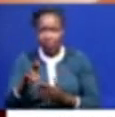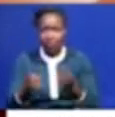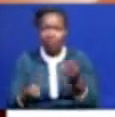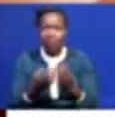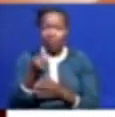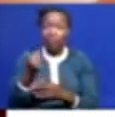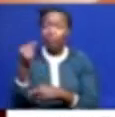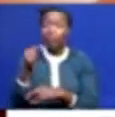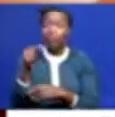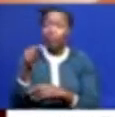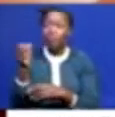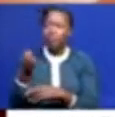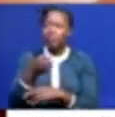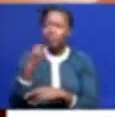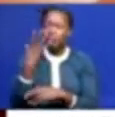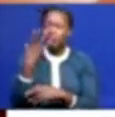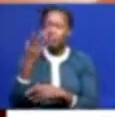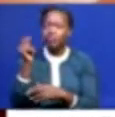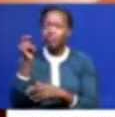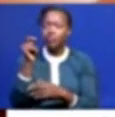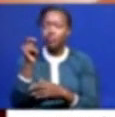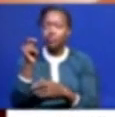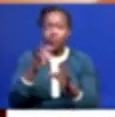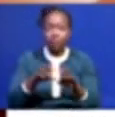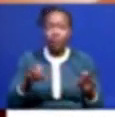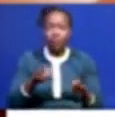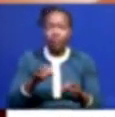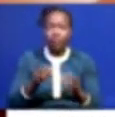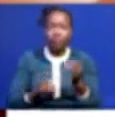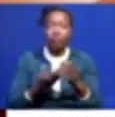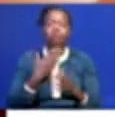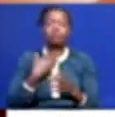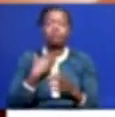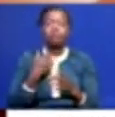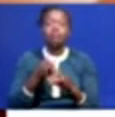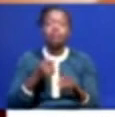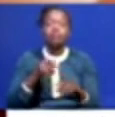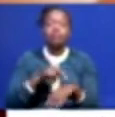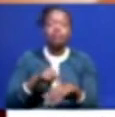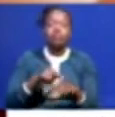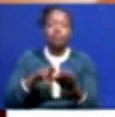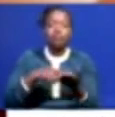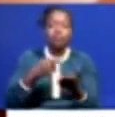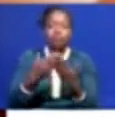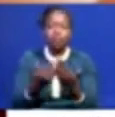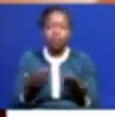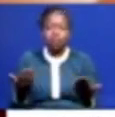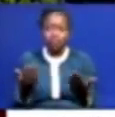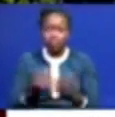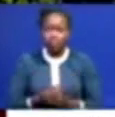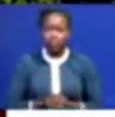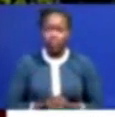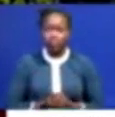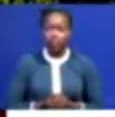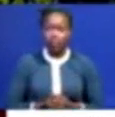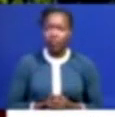beauty proposition in the Kenyan market, tapping a growing demand for naturally sourced products.